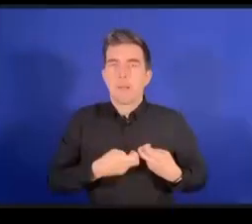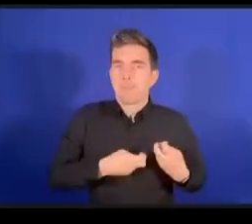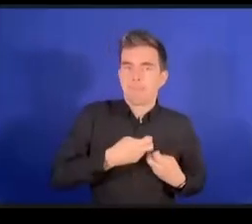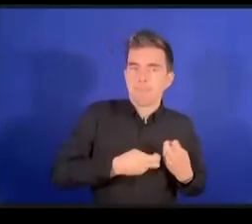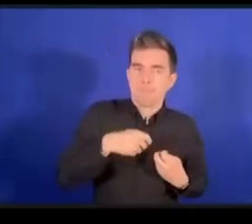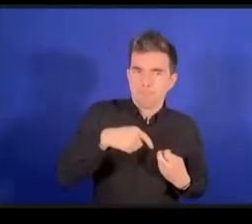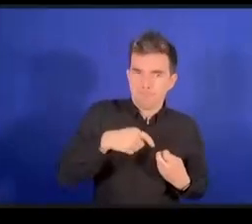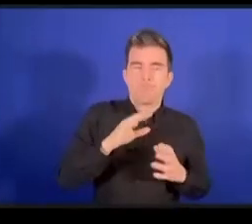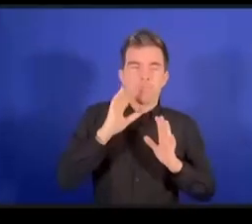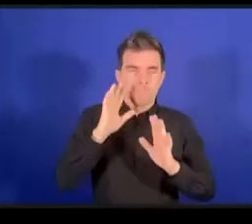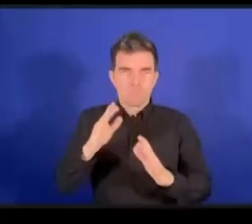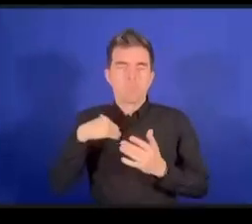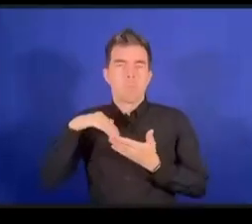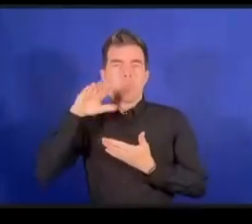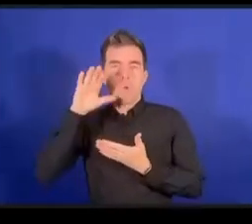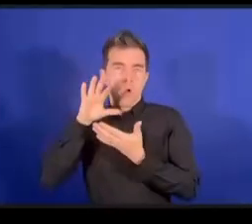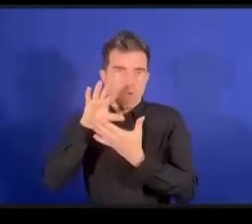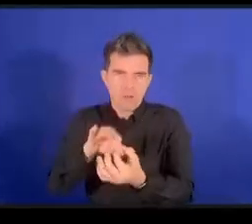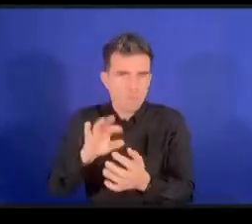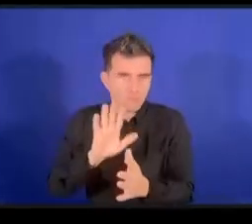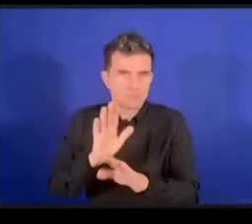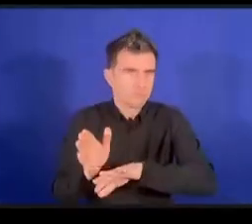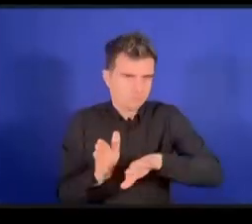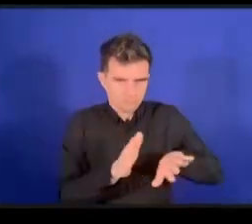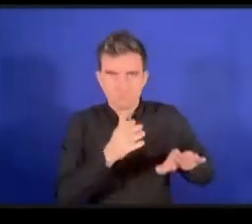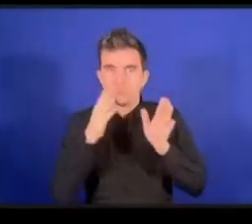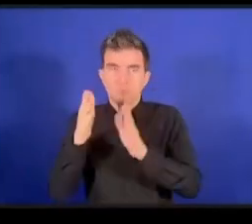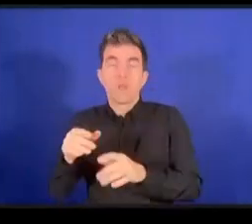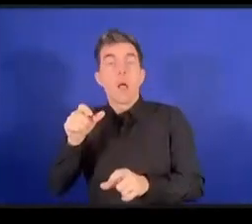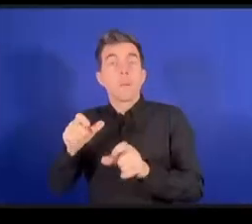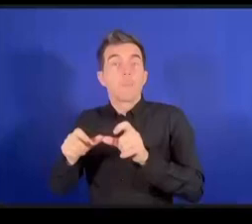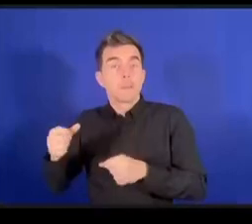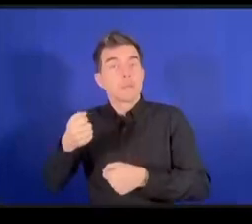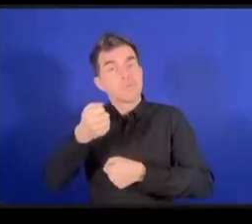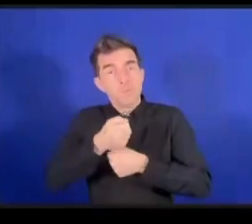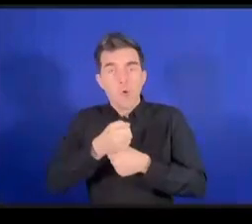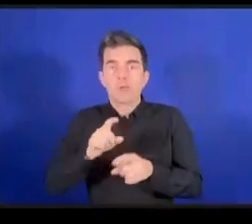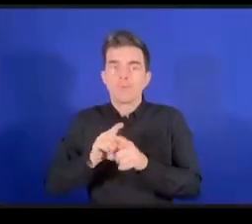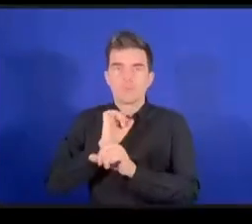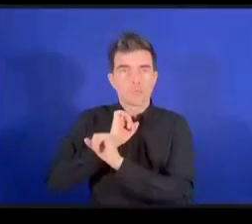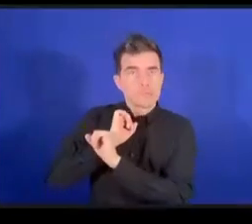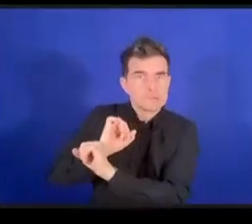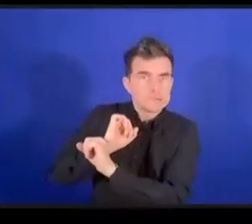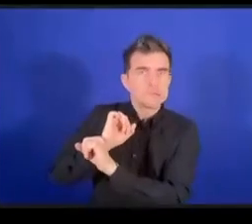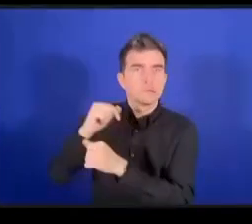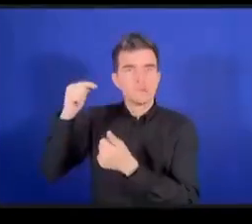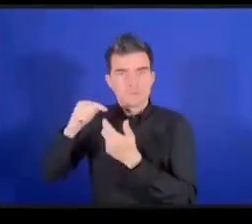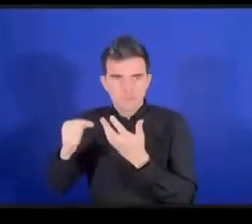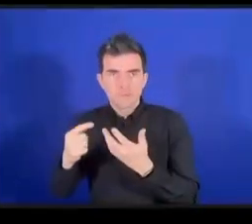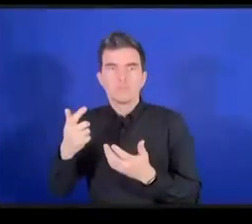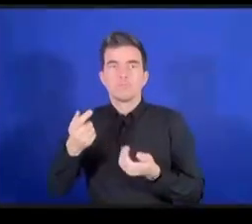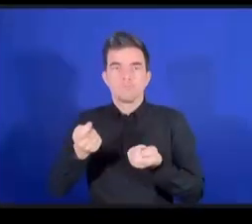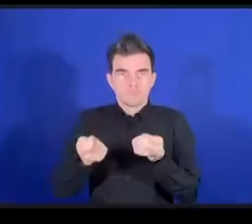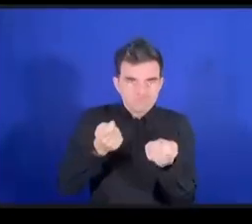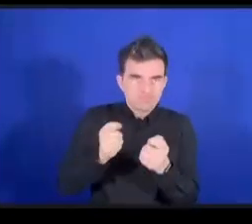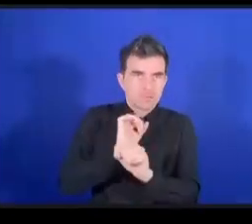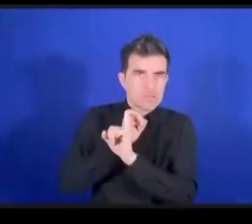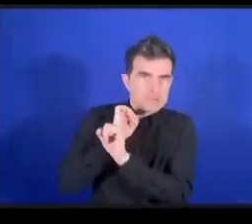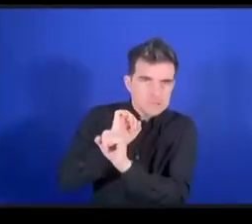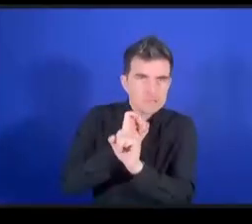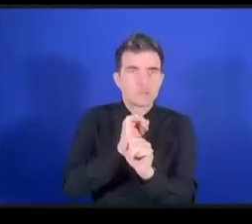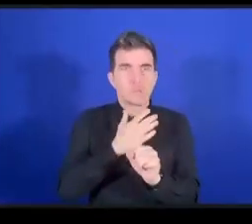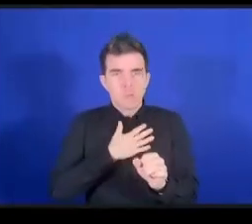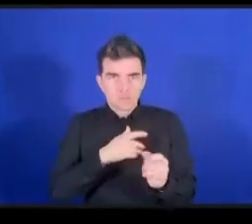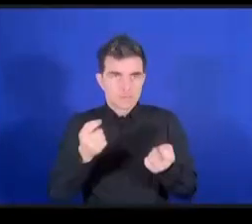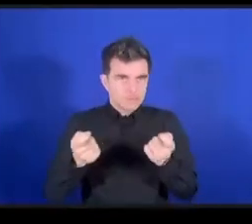people who plan network capacity, they are all using artificial intelligence for many years. So here we can see definitely that artificial intelligence